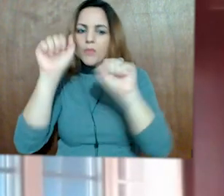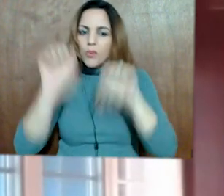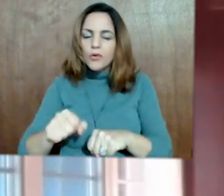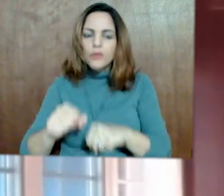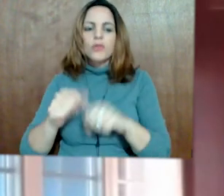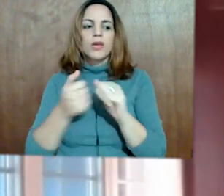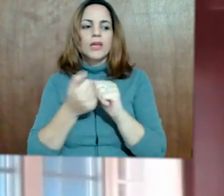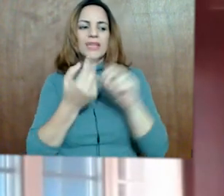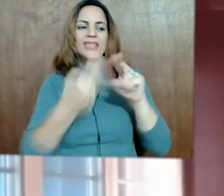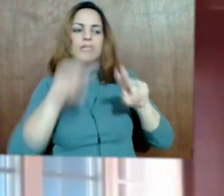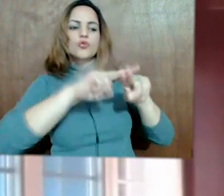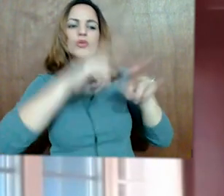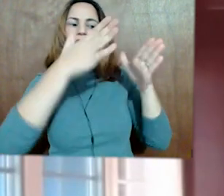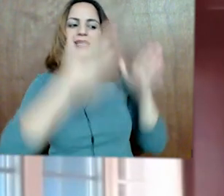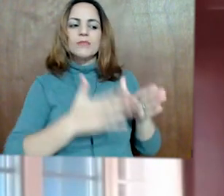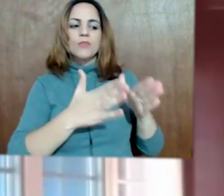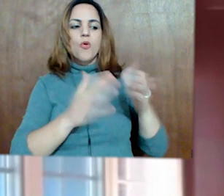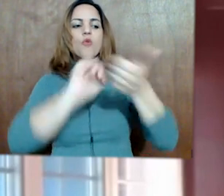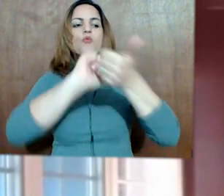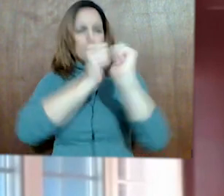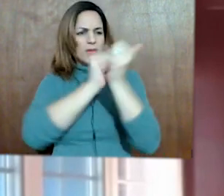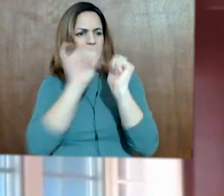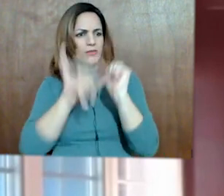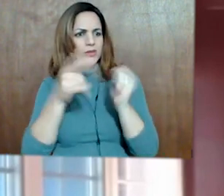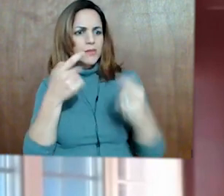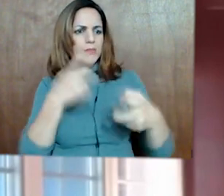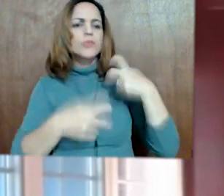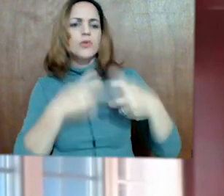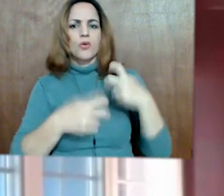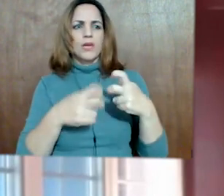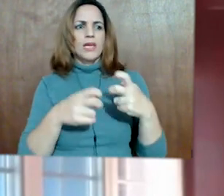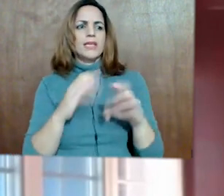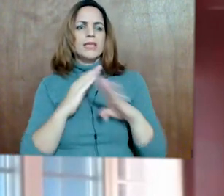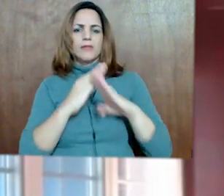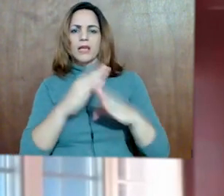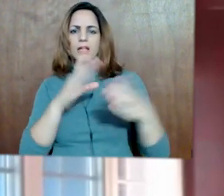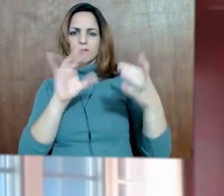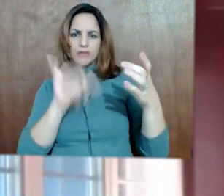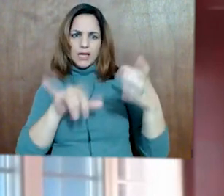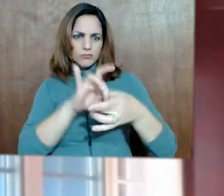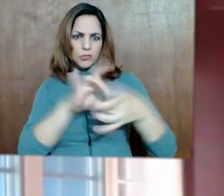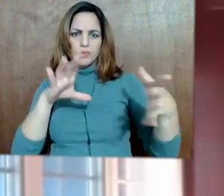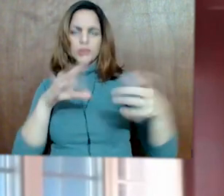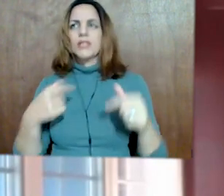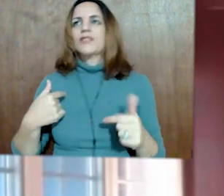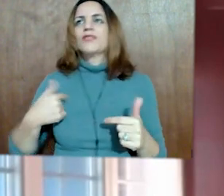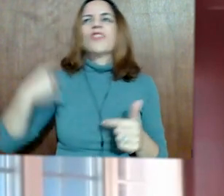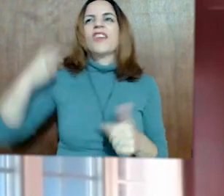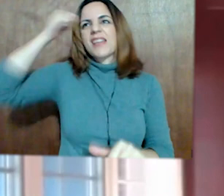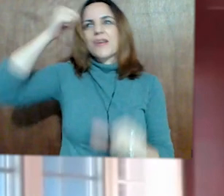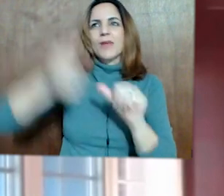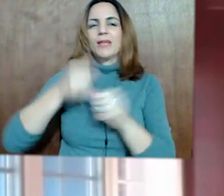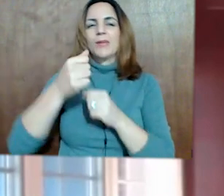find the unities that held us together. I'll never forget in the early 80s, when I was a young reporter in